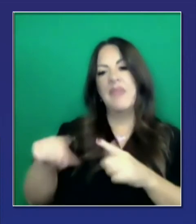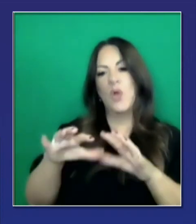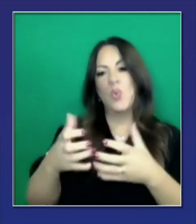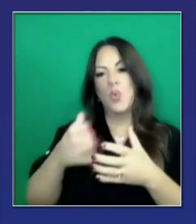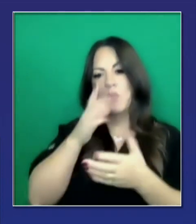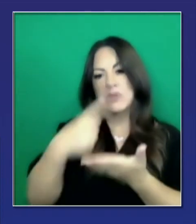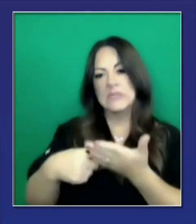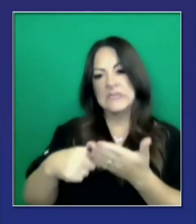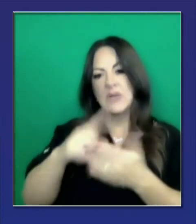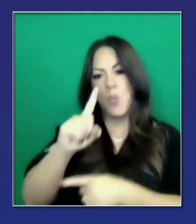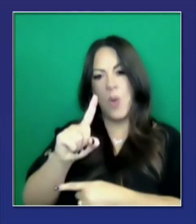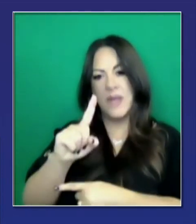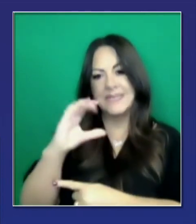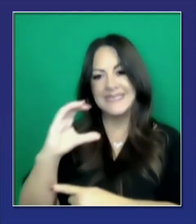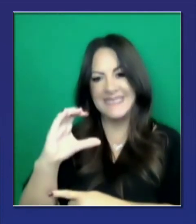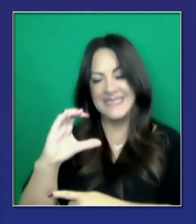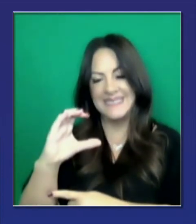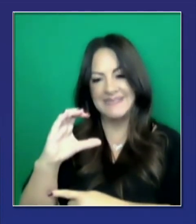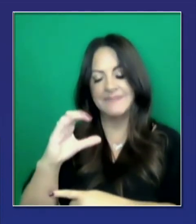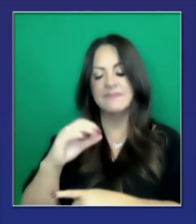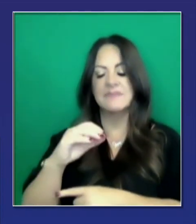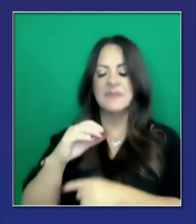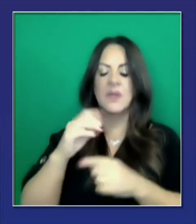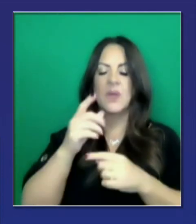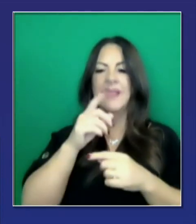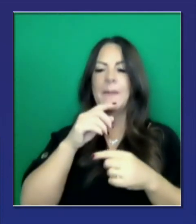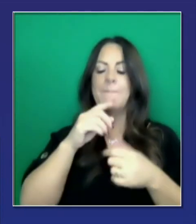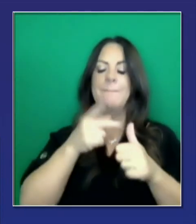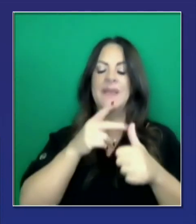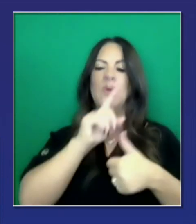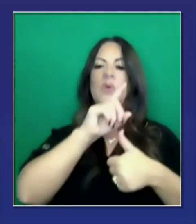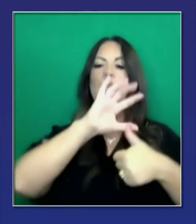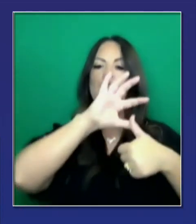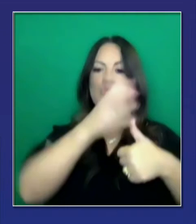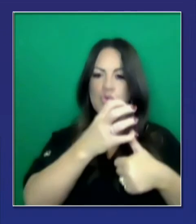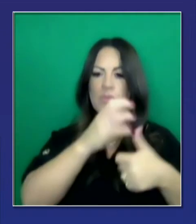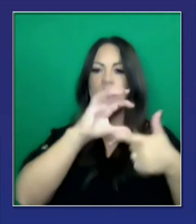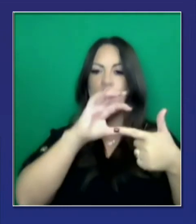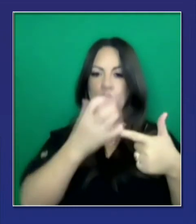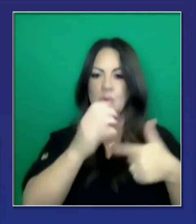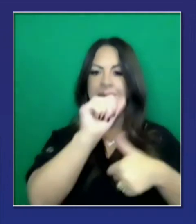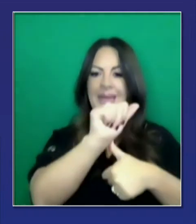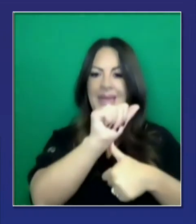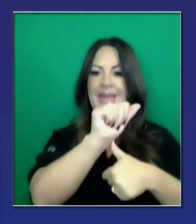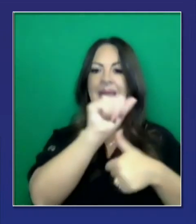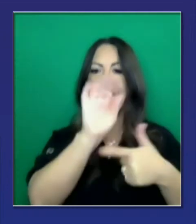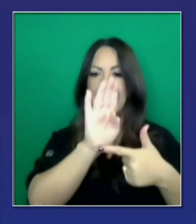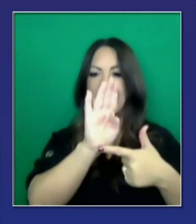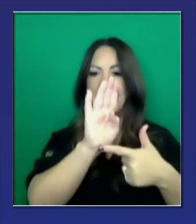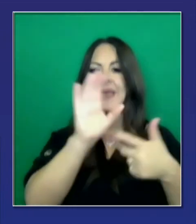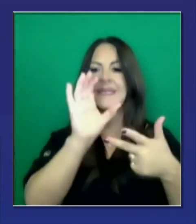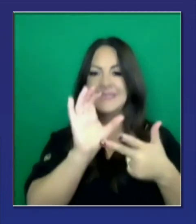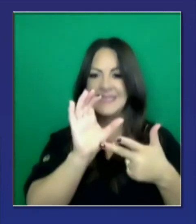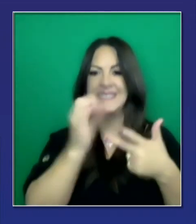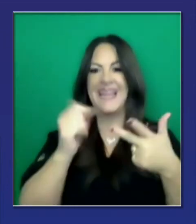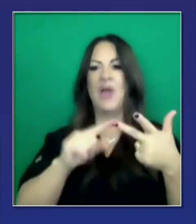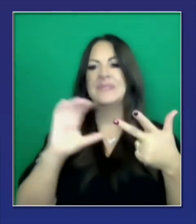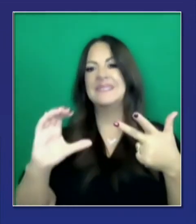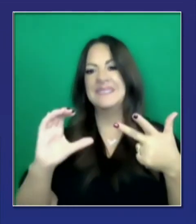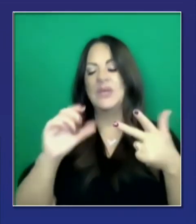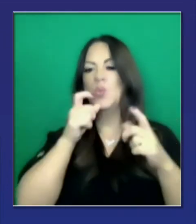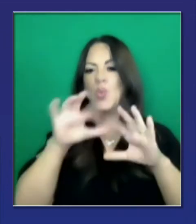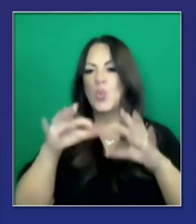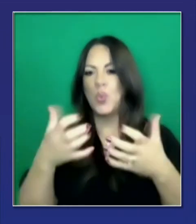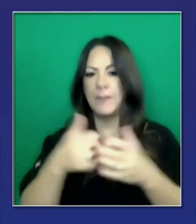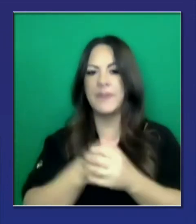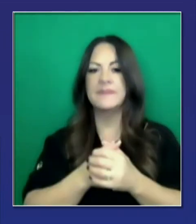and that's what I wanted to socialize and provide for you, a little preview of that. And this gets to folks 16. This